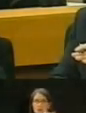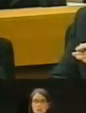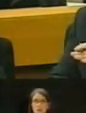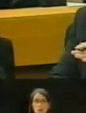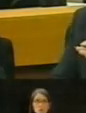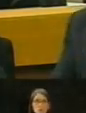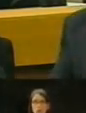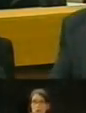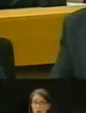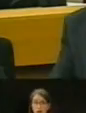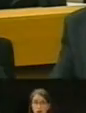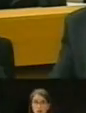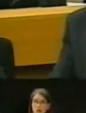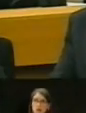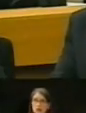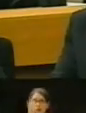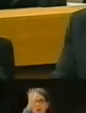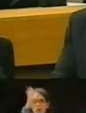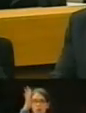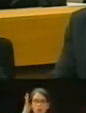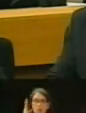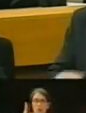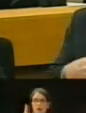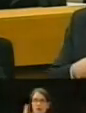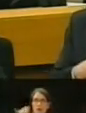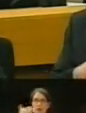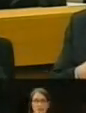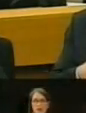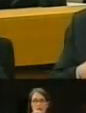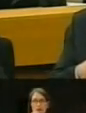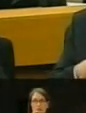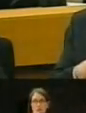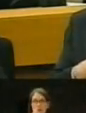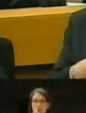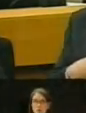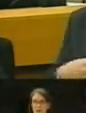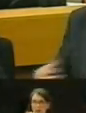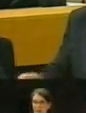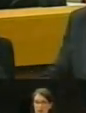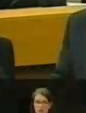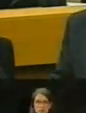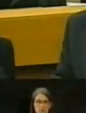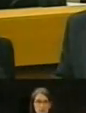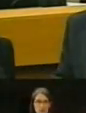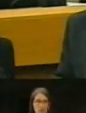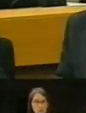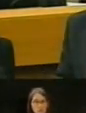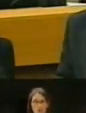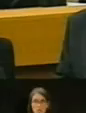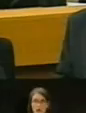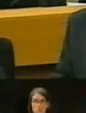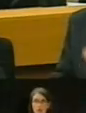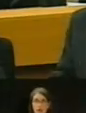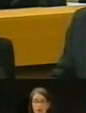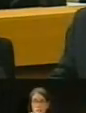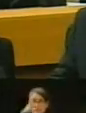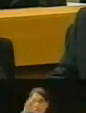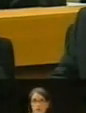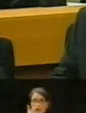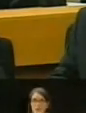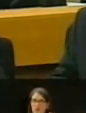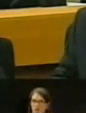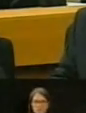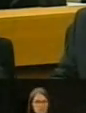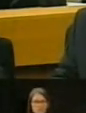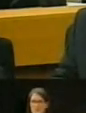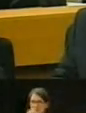with something against the Constitution. Every time something comes up that I don't like, I come up with another law. This is not right. And